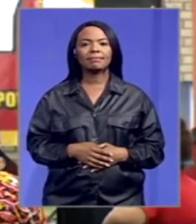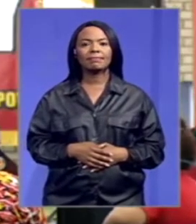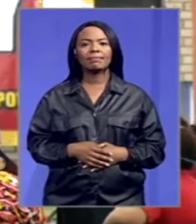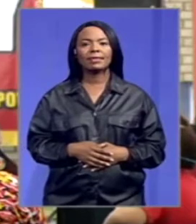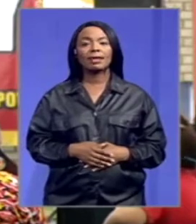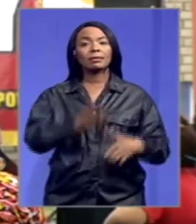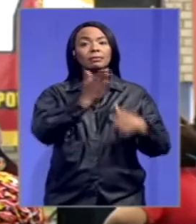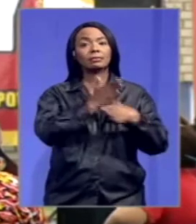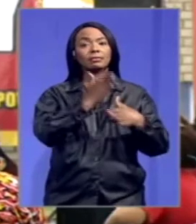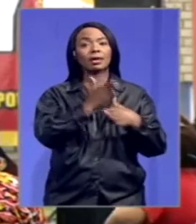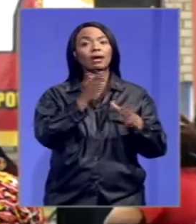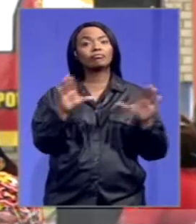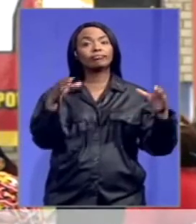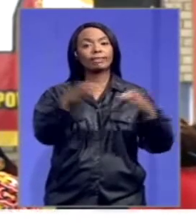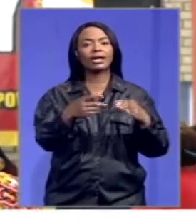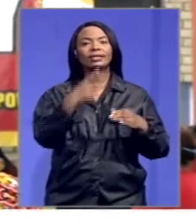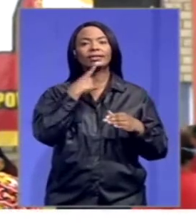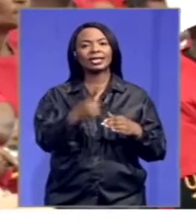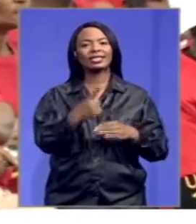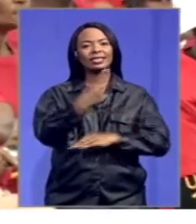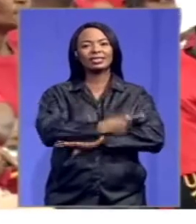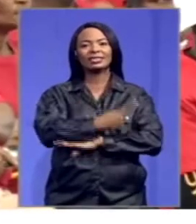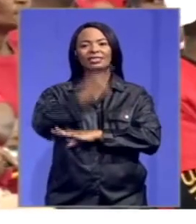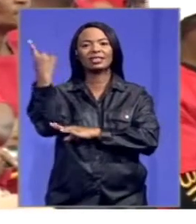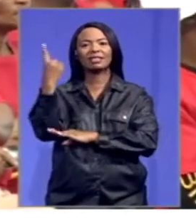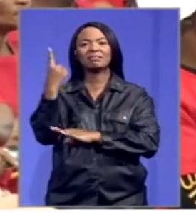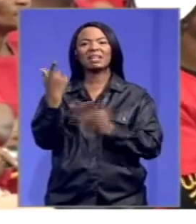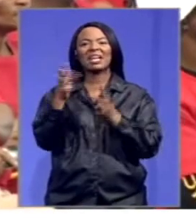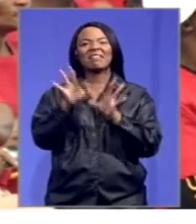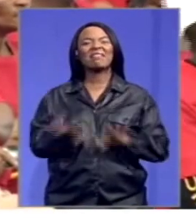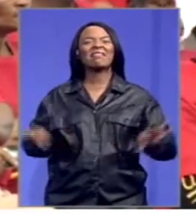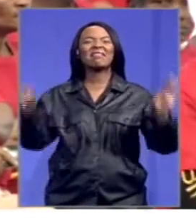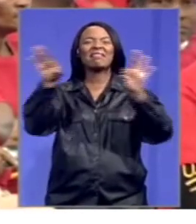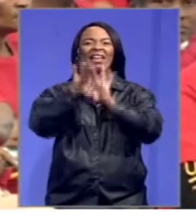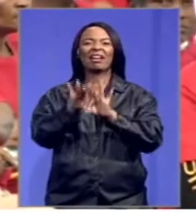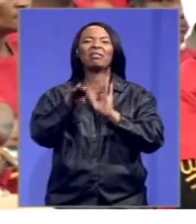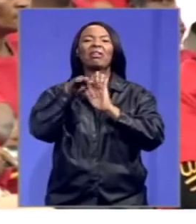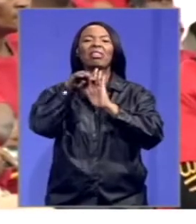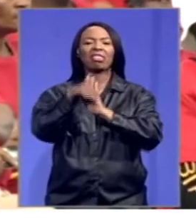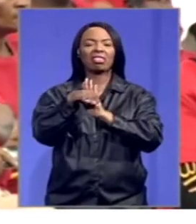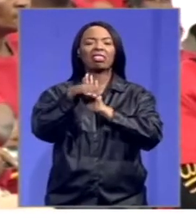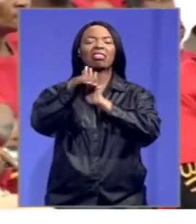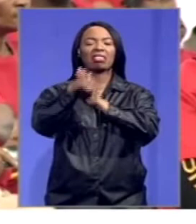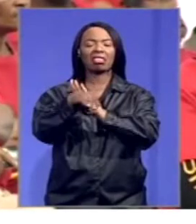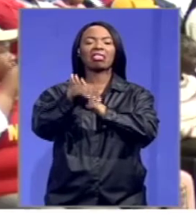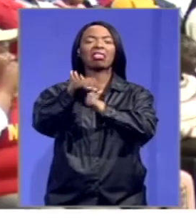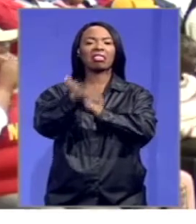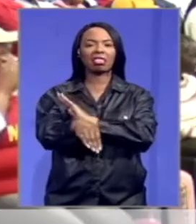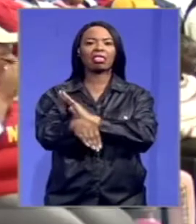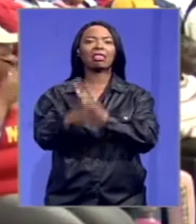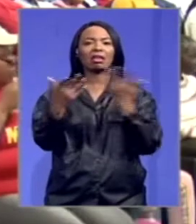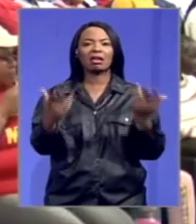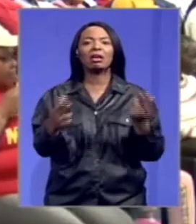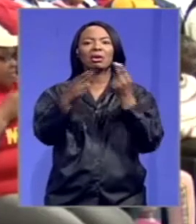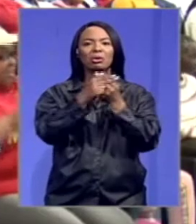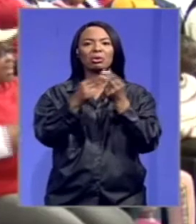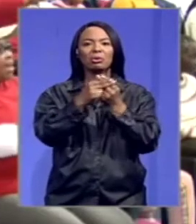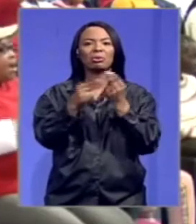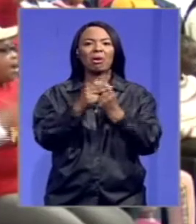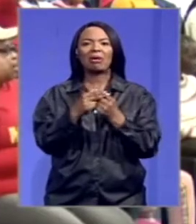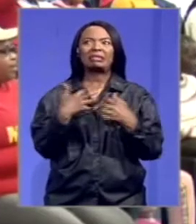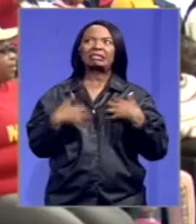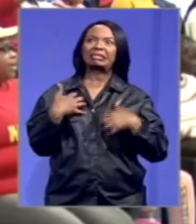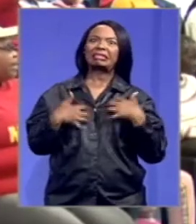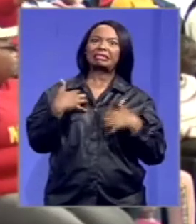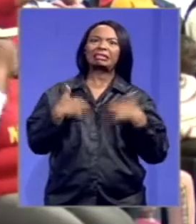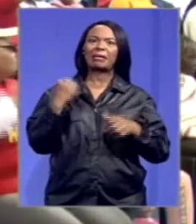Basebetsi ba re letsatsi lena le a lentse le lahlehelwa ke moelelo mme ho mahetleng a di-union ho tsosolosa moya wa letsatsi lena.